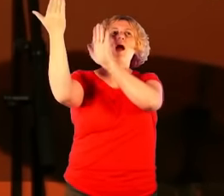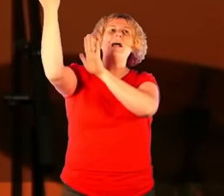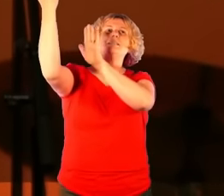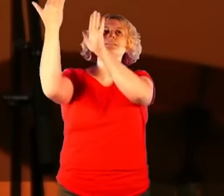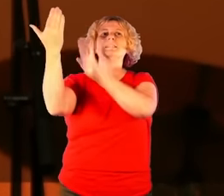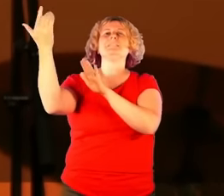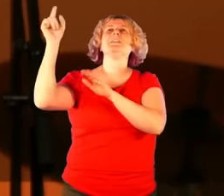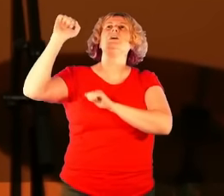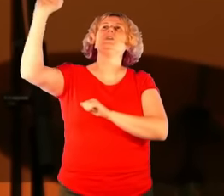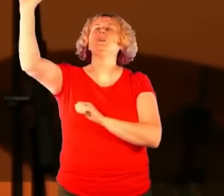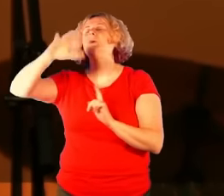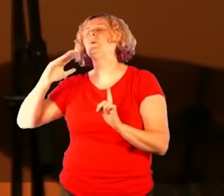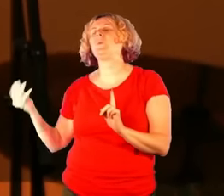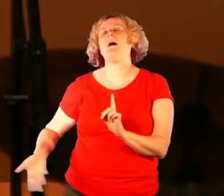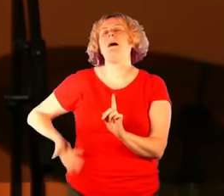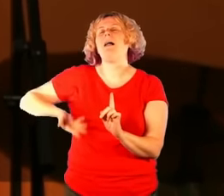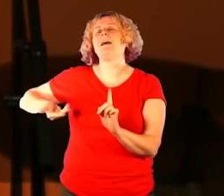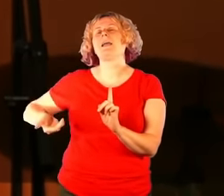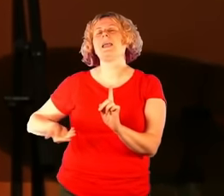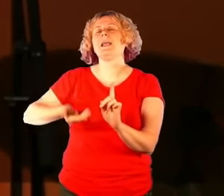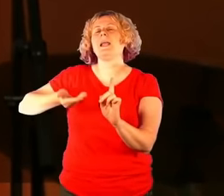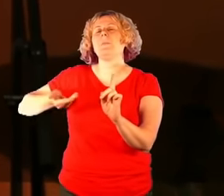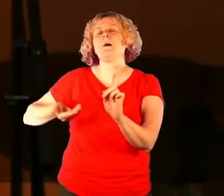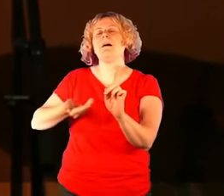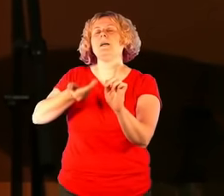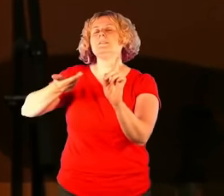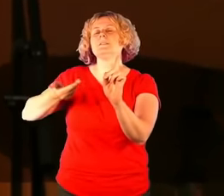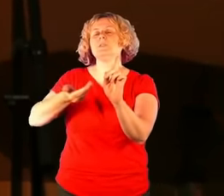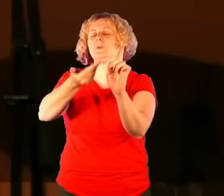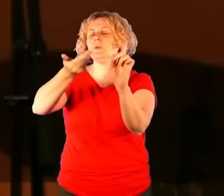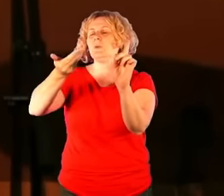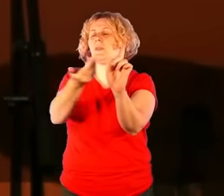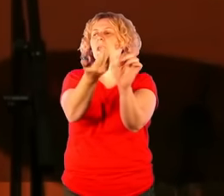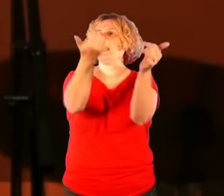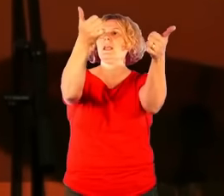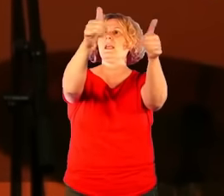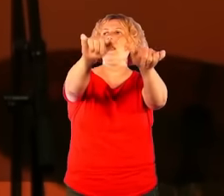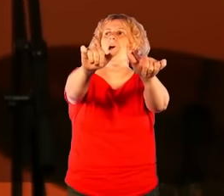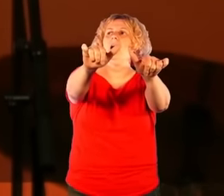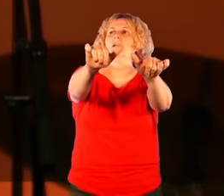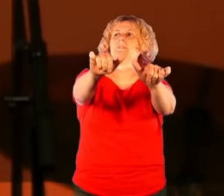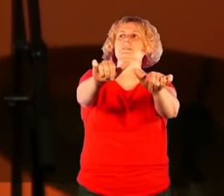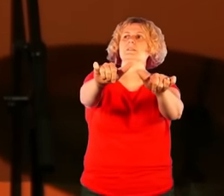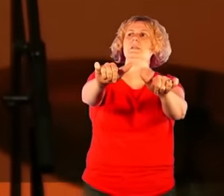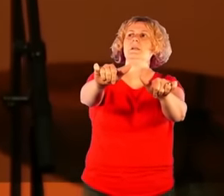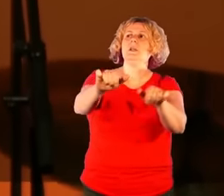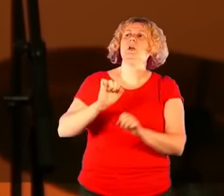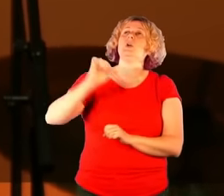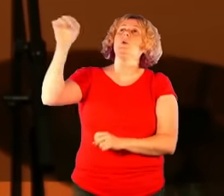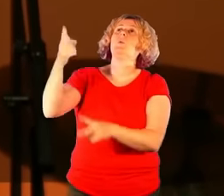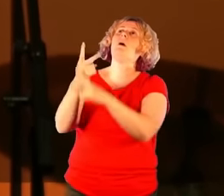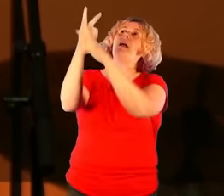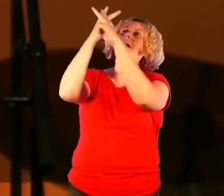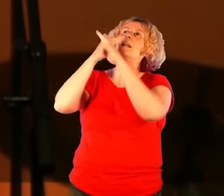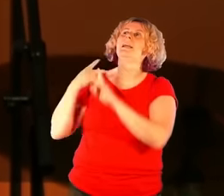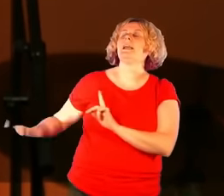your presence. You will keep us to the end. Keep us.